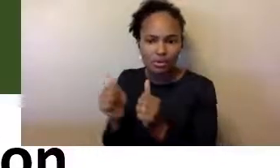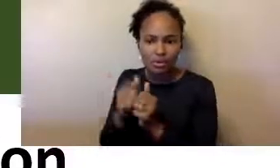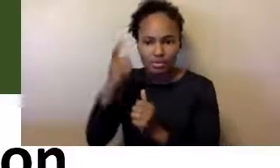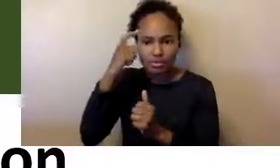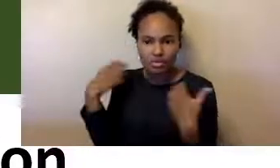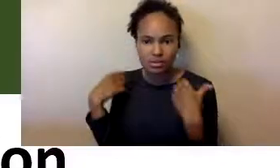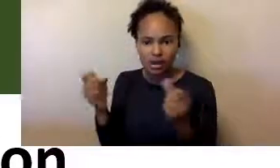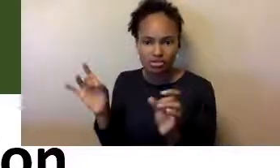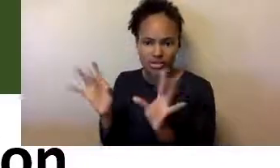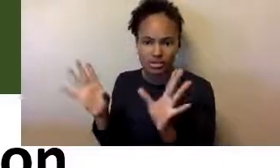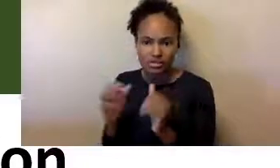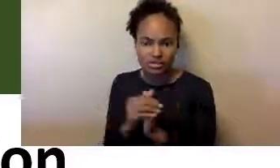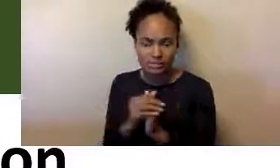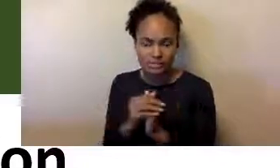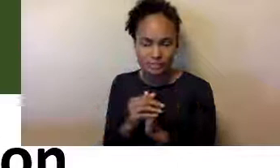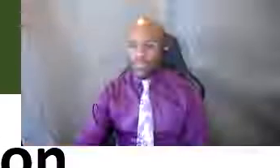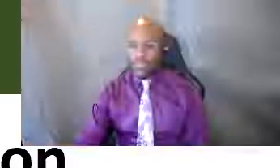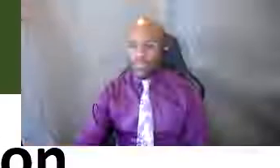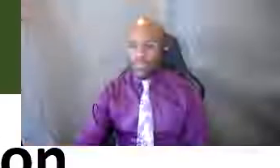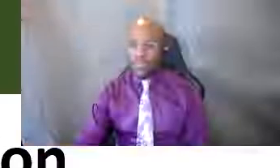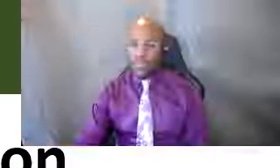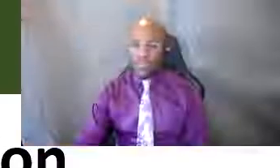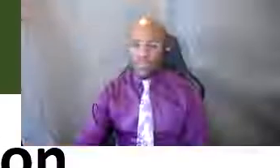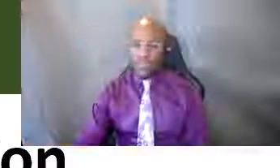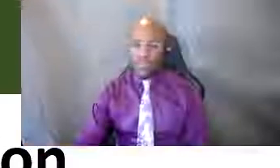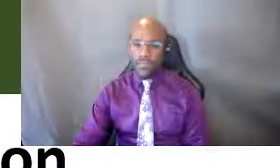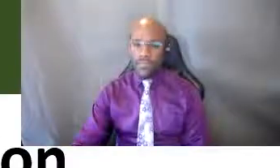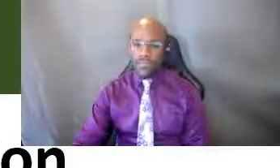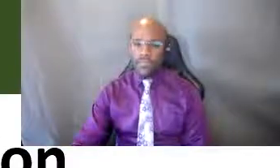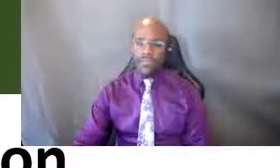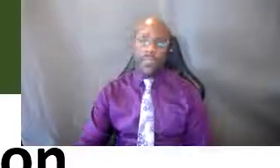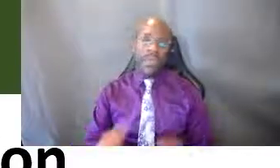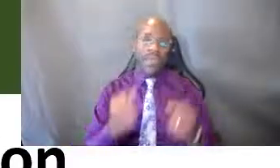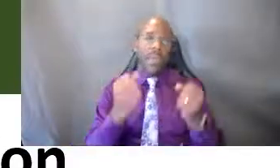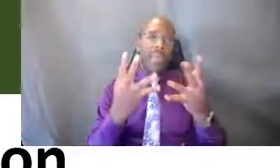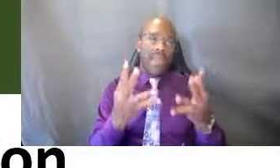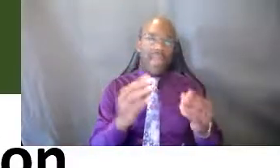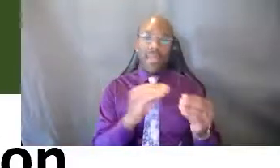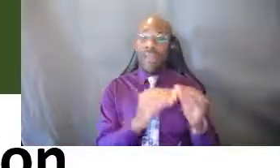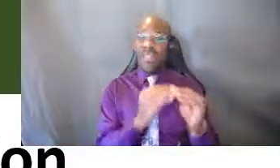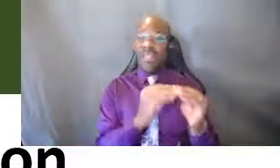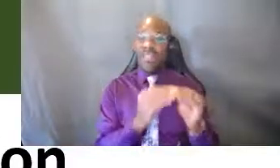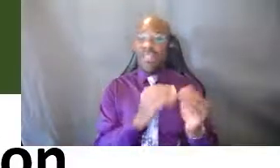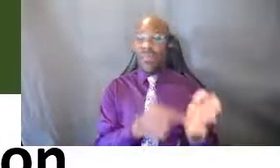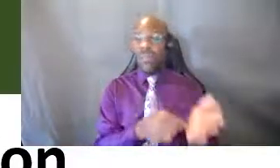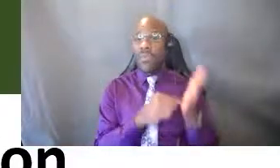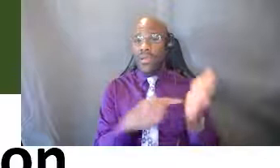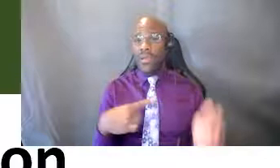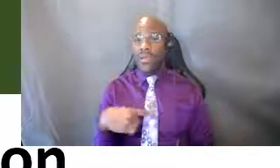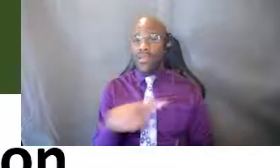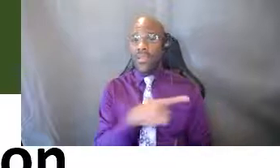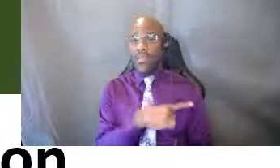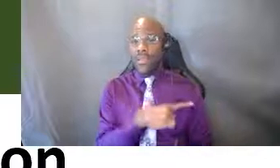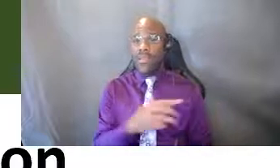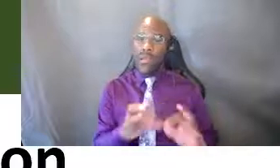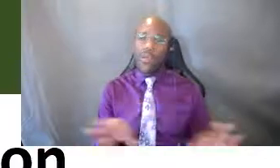So yeah, many of the fixes will take legislation. So it's important to